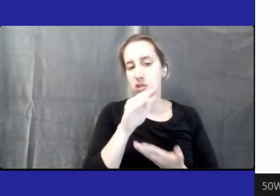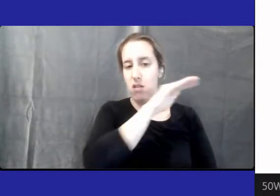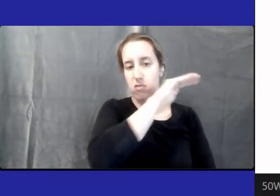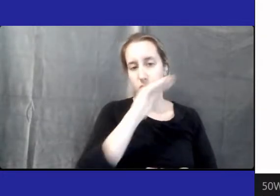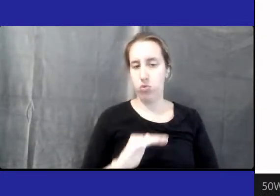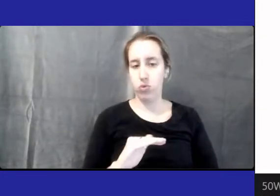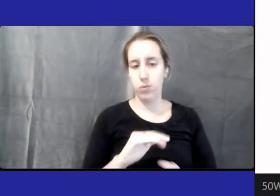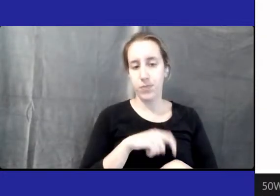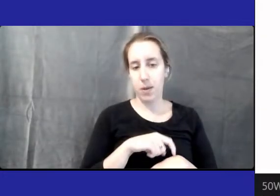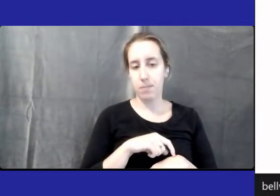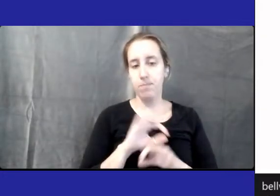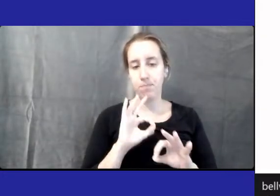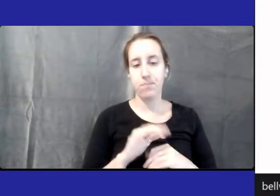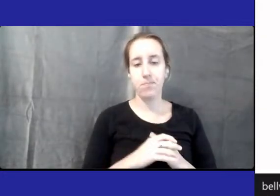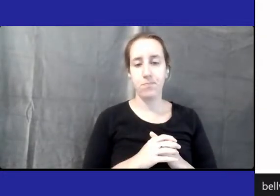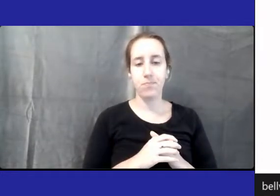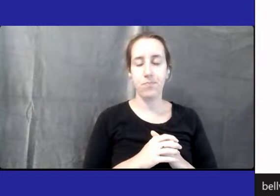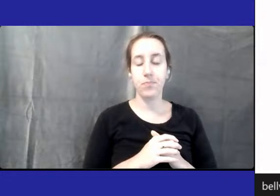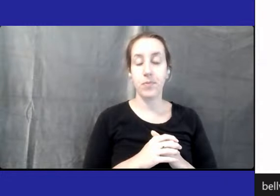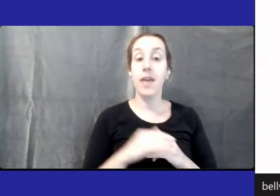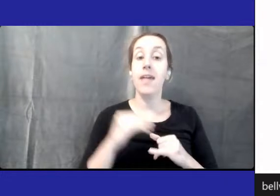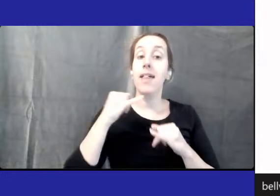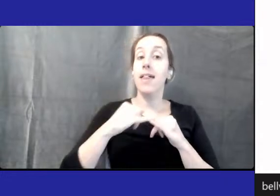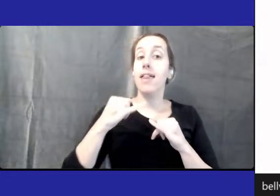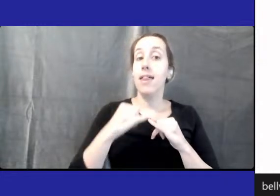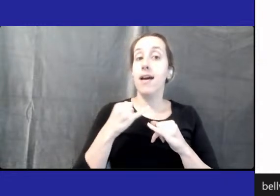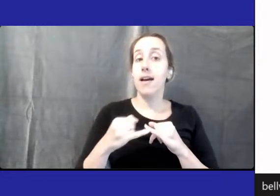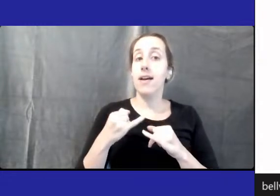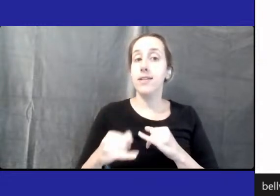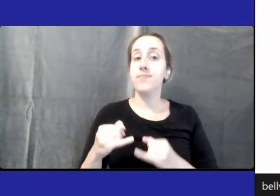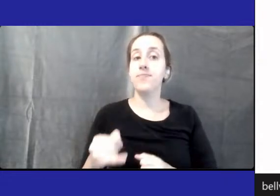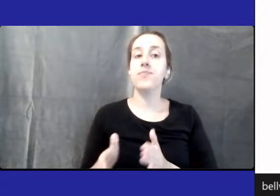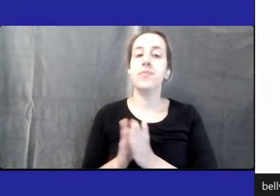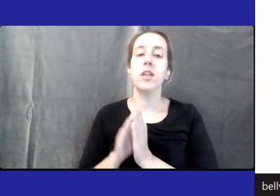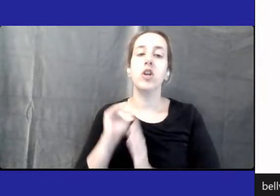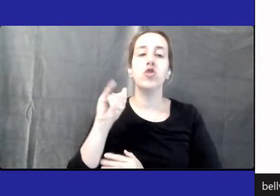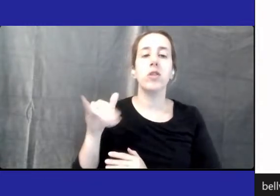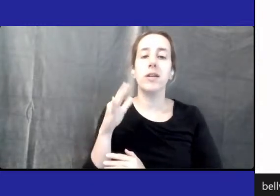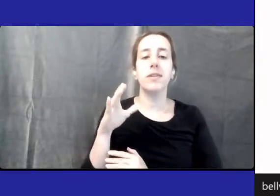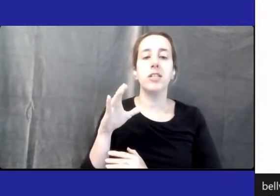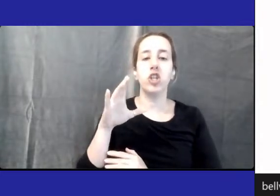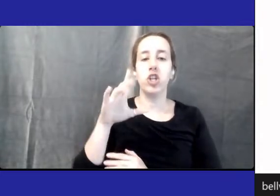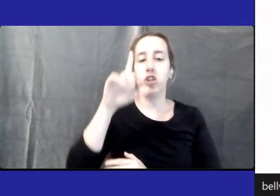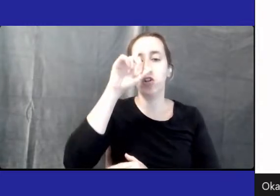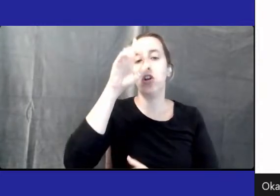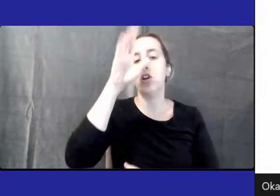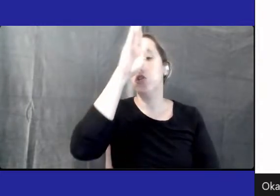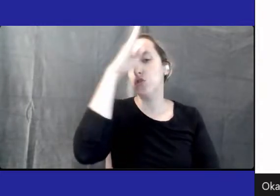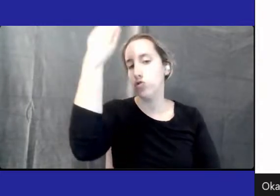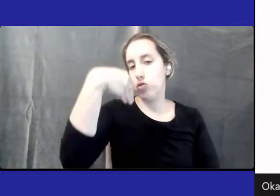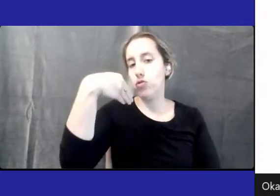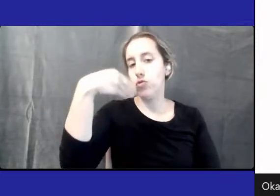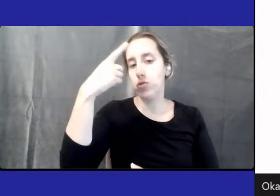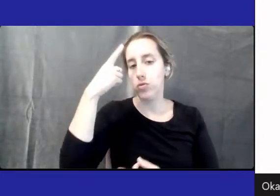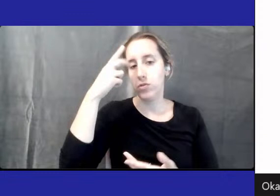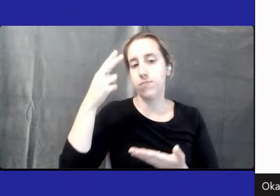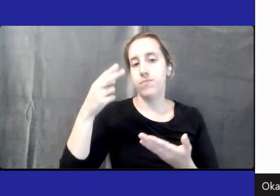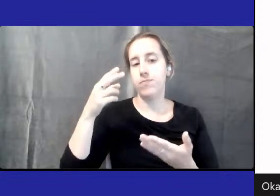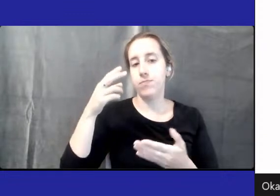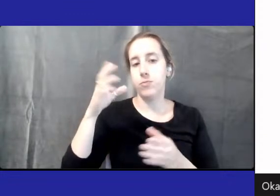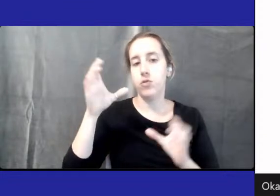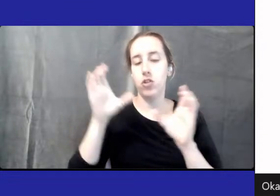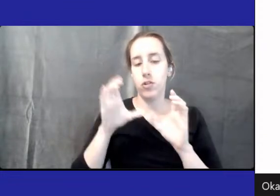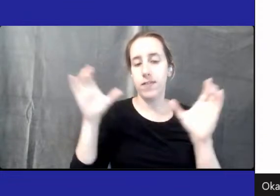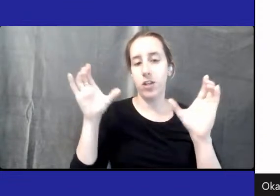Okay, and lastly, let's pivot to Joint Commission stroke certification. So back in 2018, which seems like many, many, many